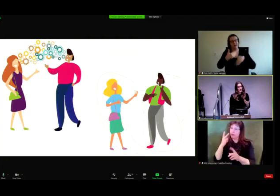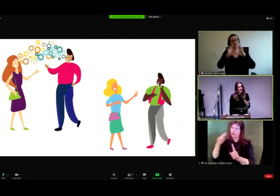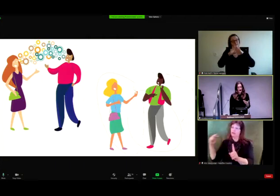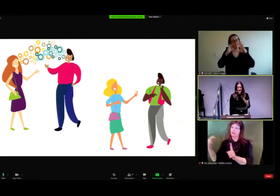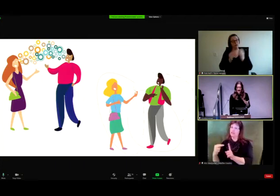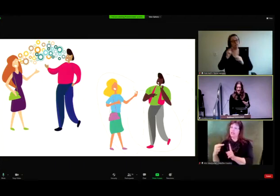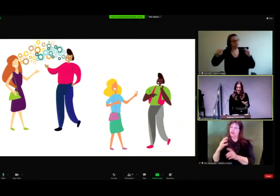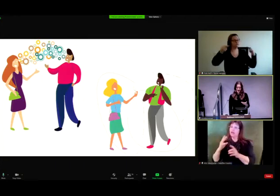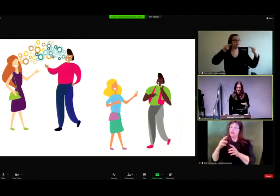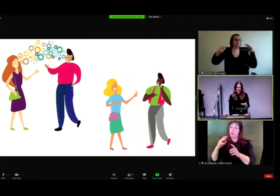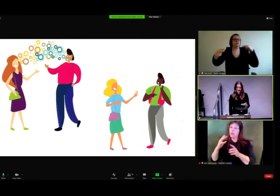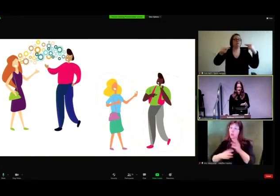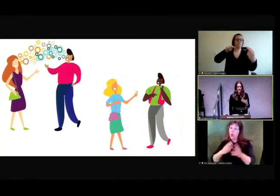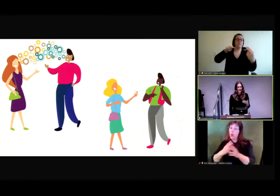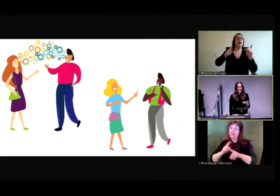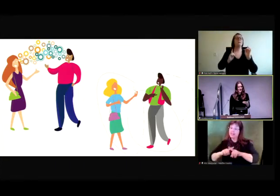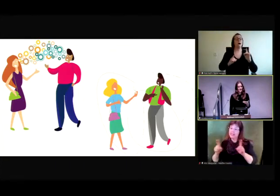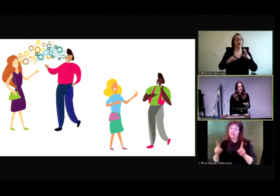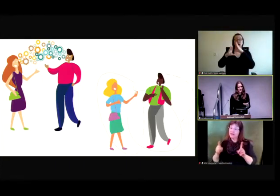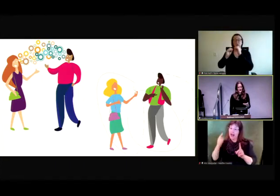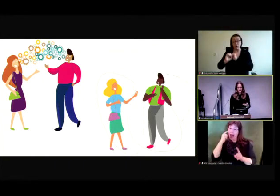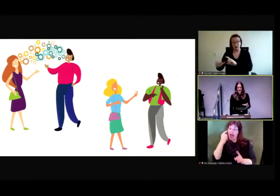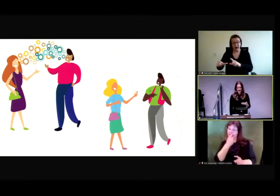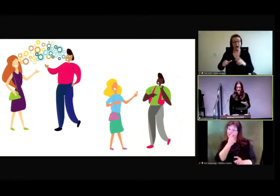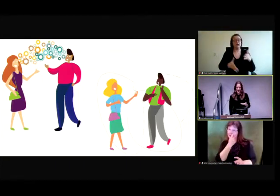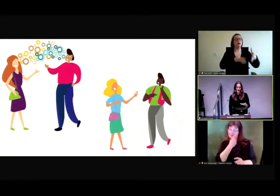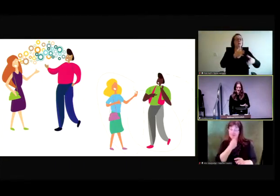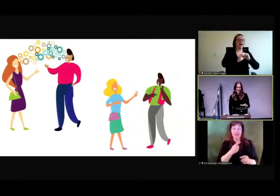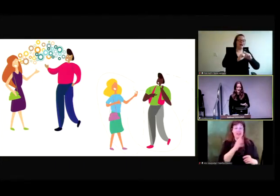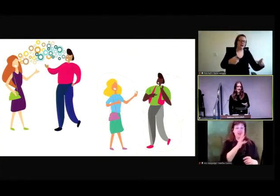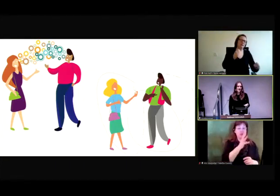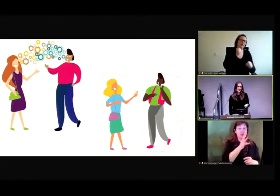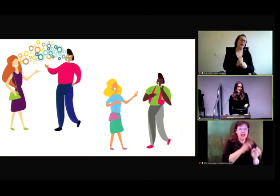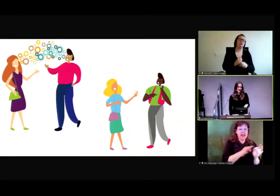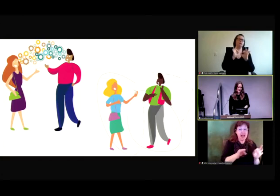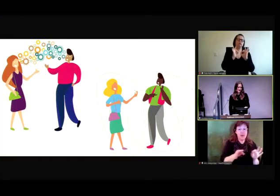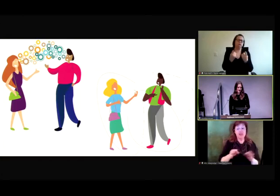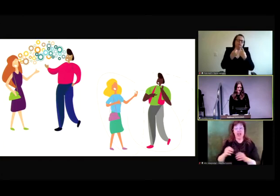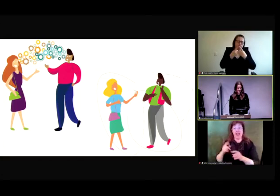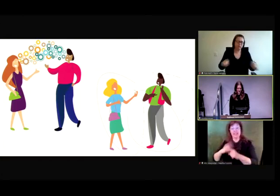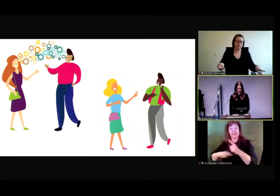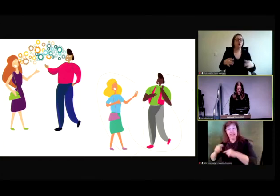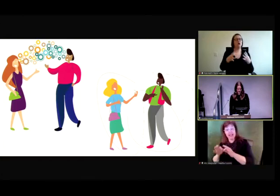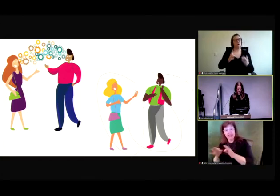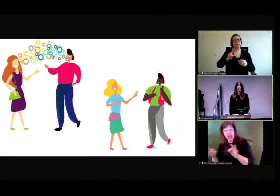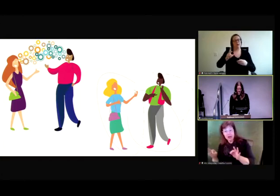Especially between spoken and sign languages, there are fundamental differences in how meaning is expressed.